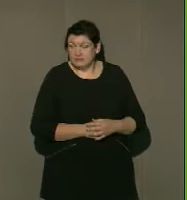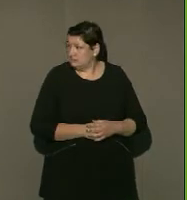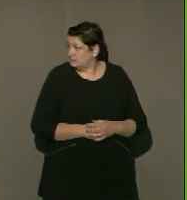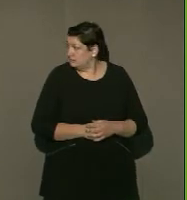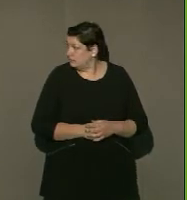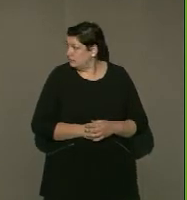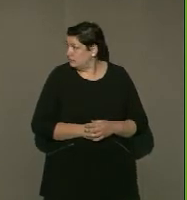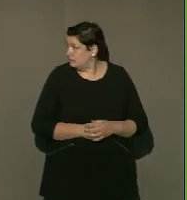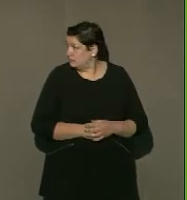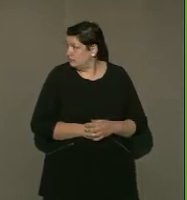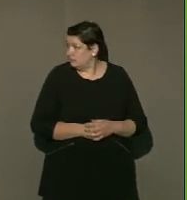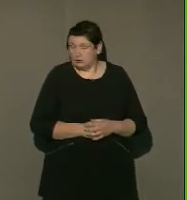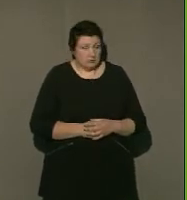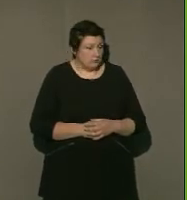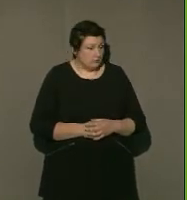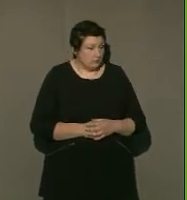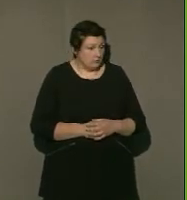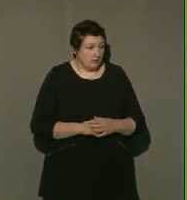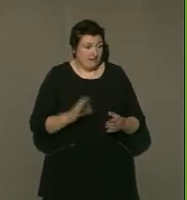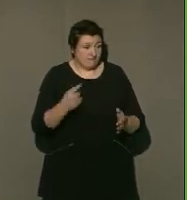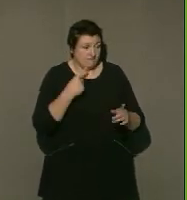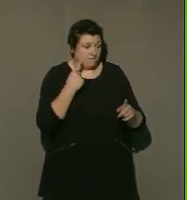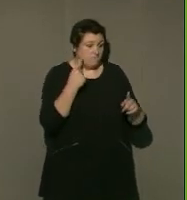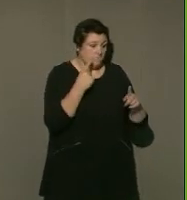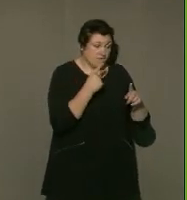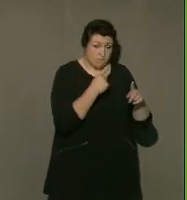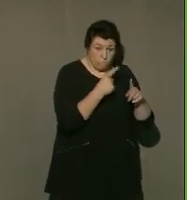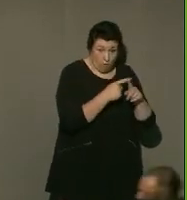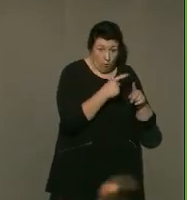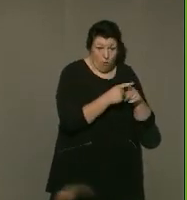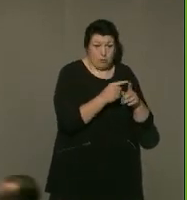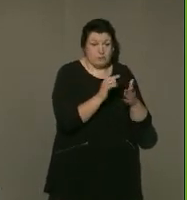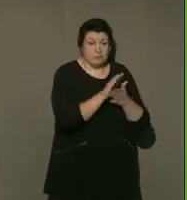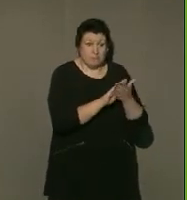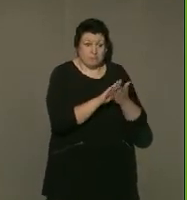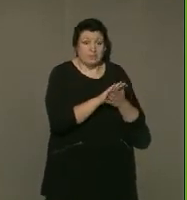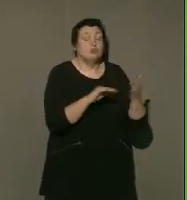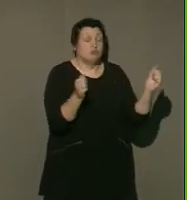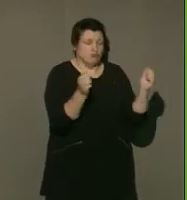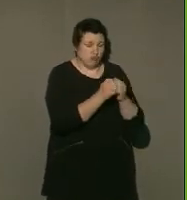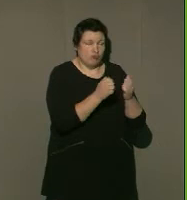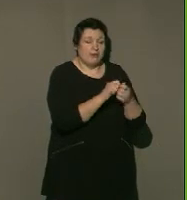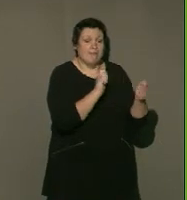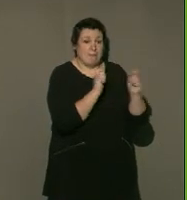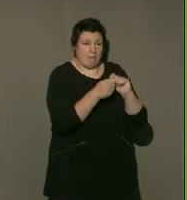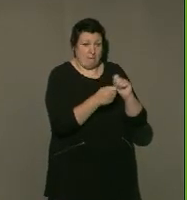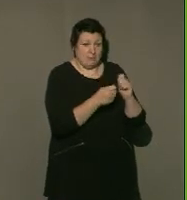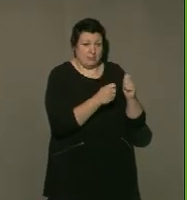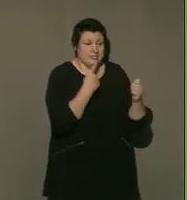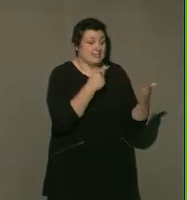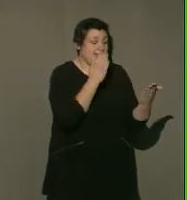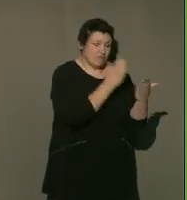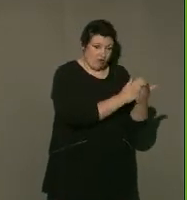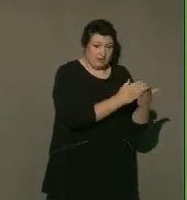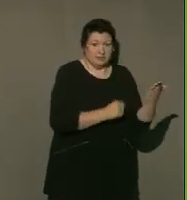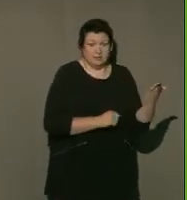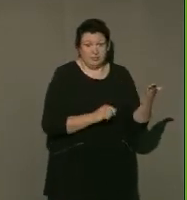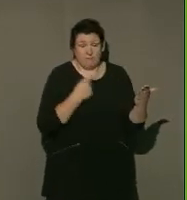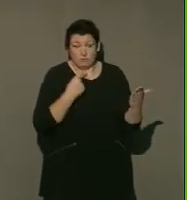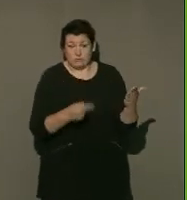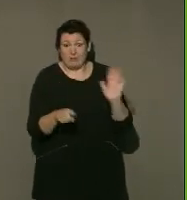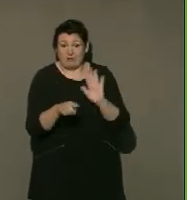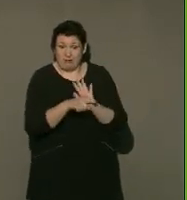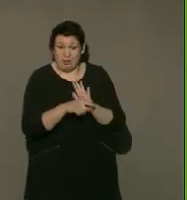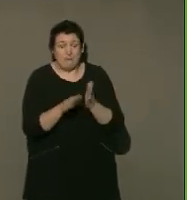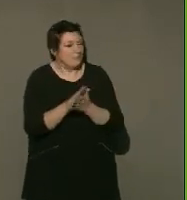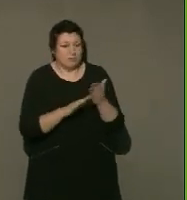strip, clearly marked with an A. If you vote for, you are voting for the amendment to be restored. If you vote against, it is